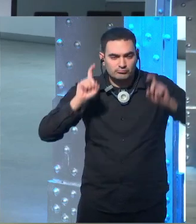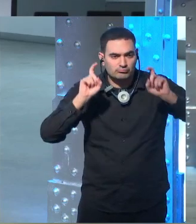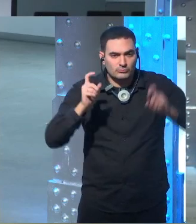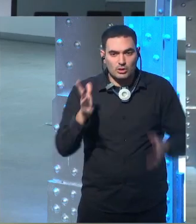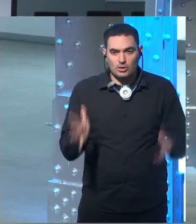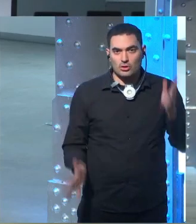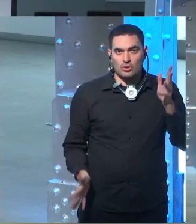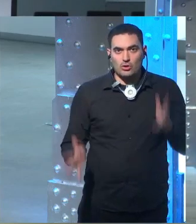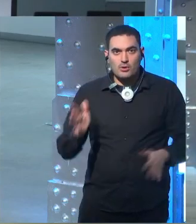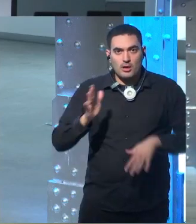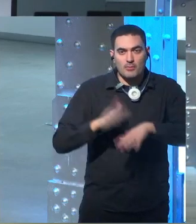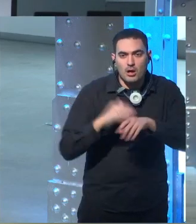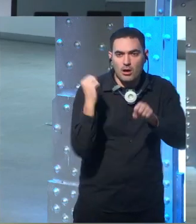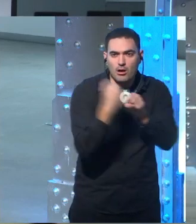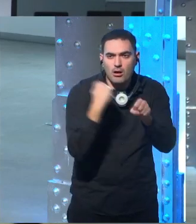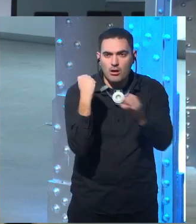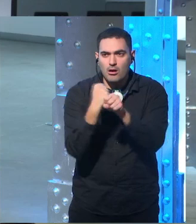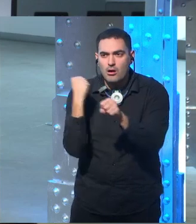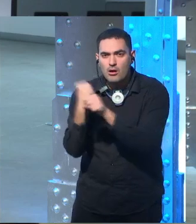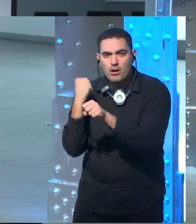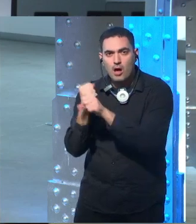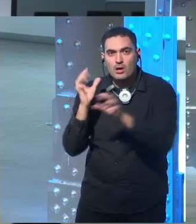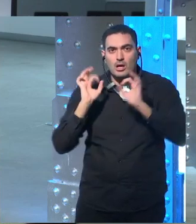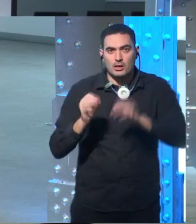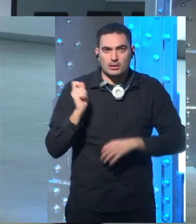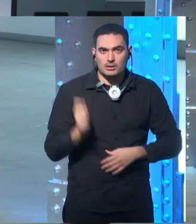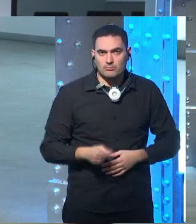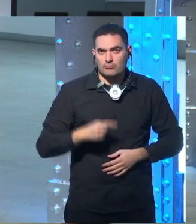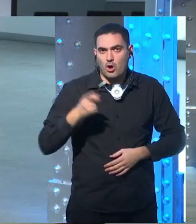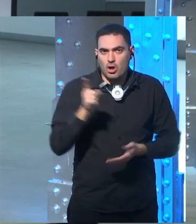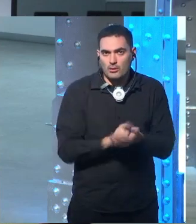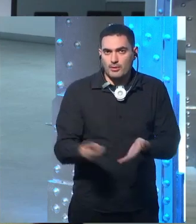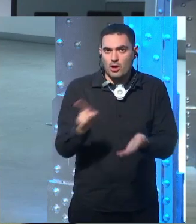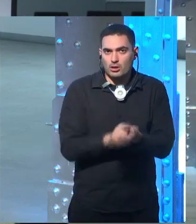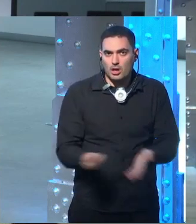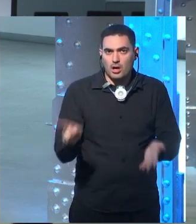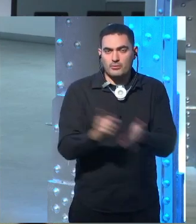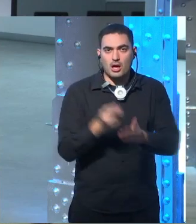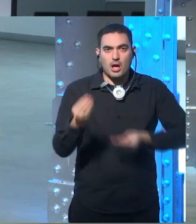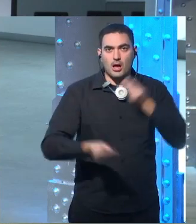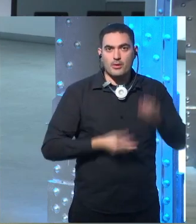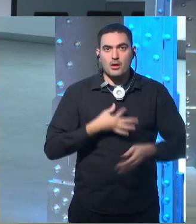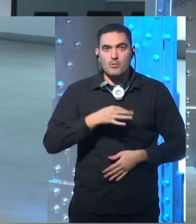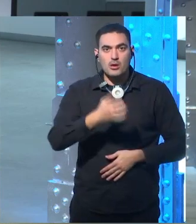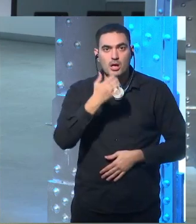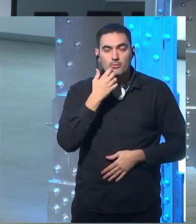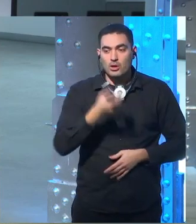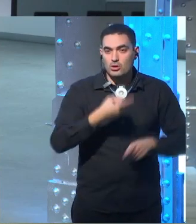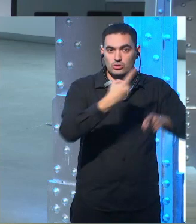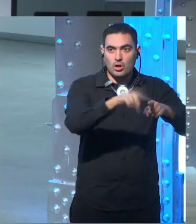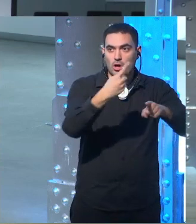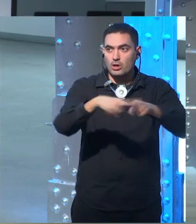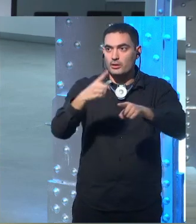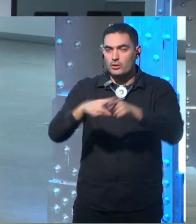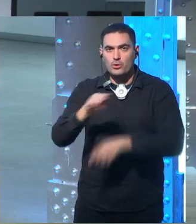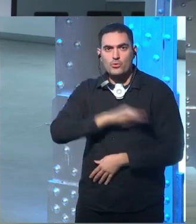specific task over and over again. But if you think about the variety of objects you have in your homes,